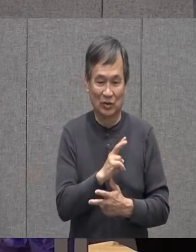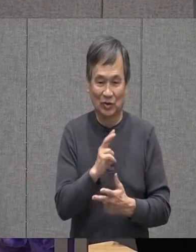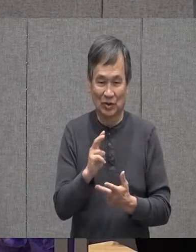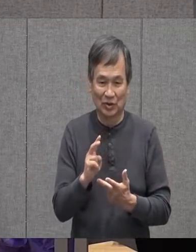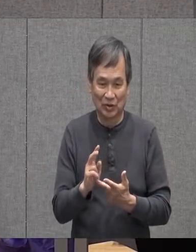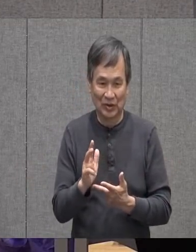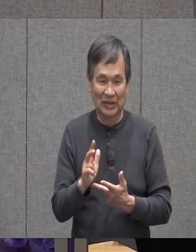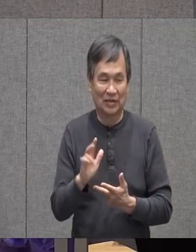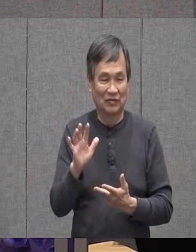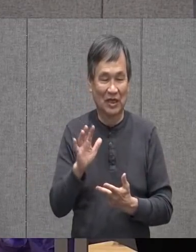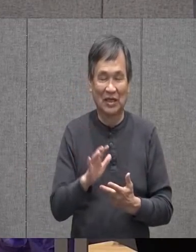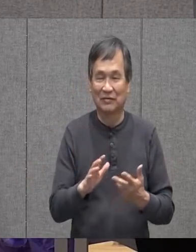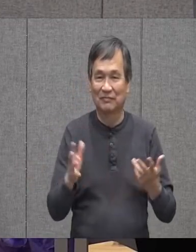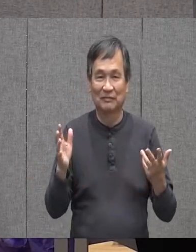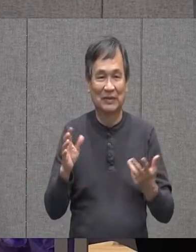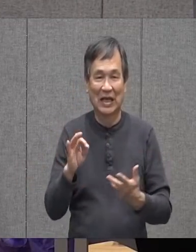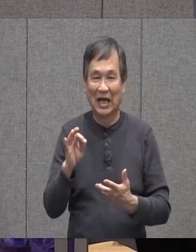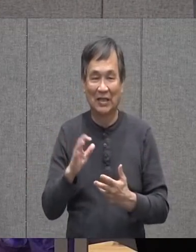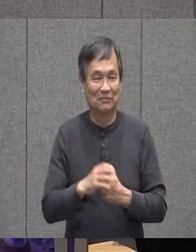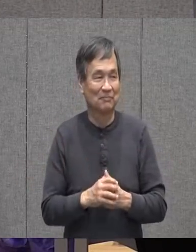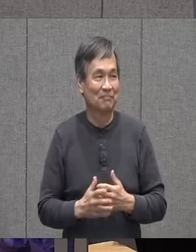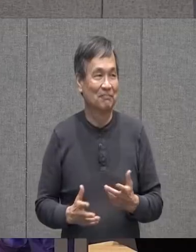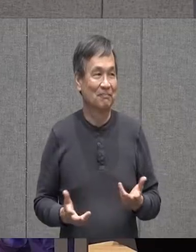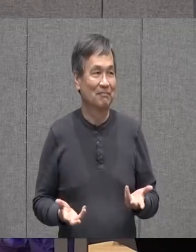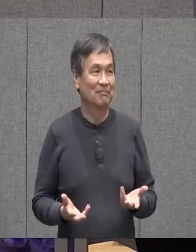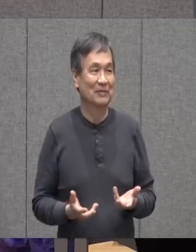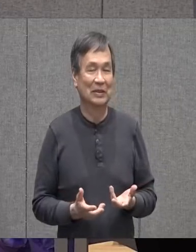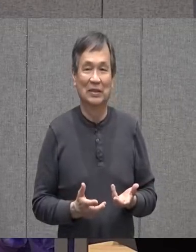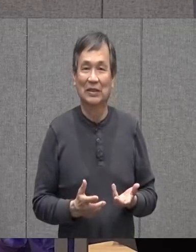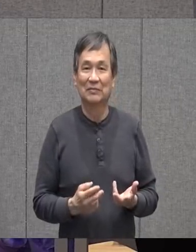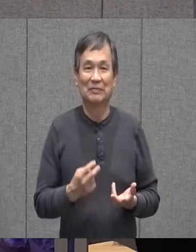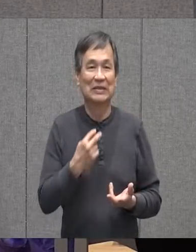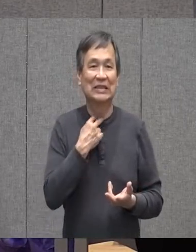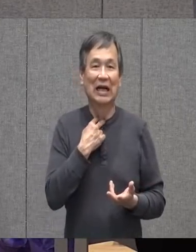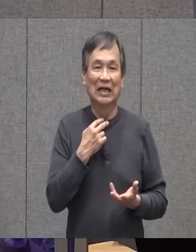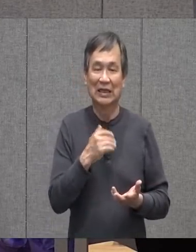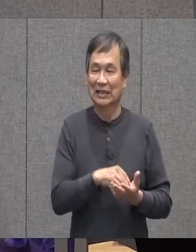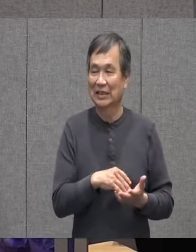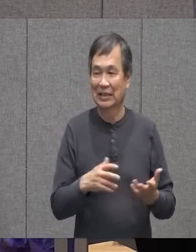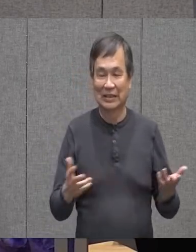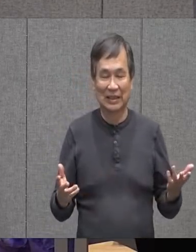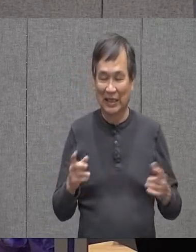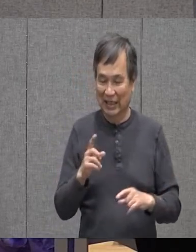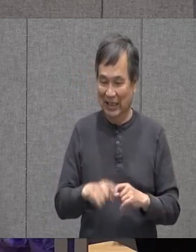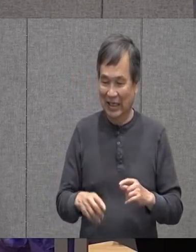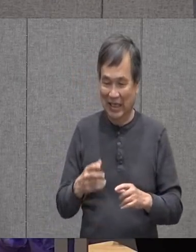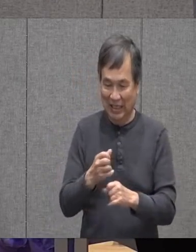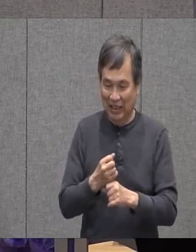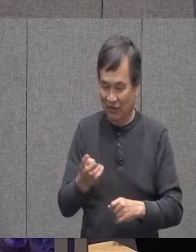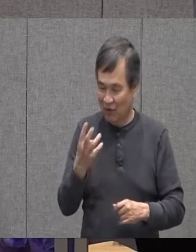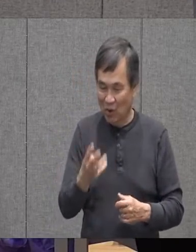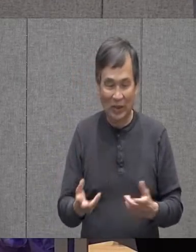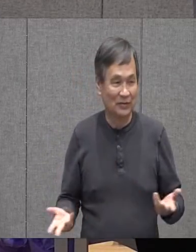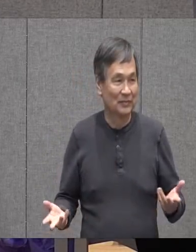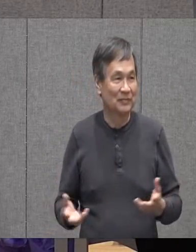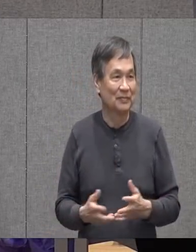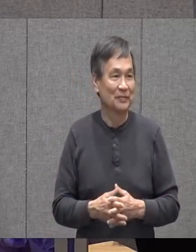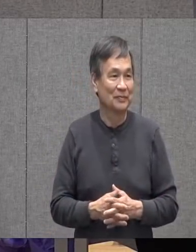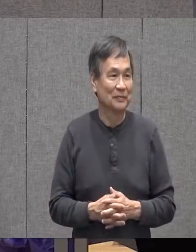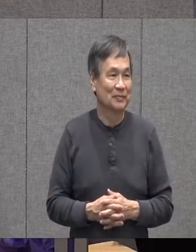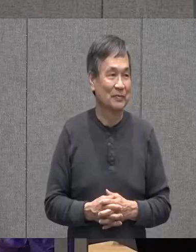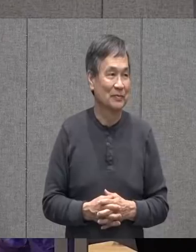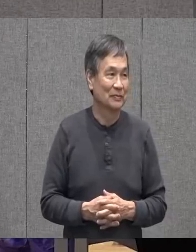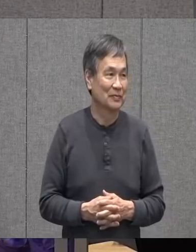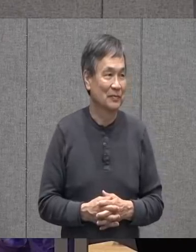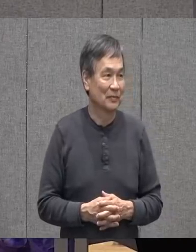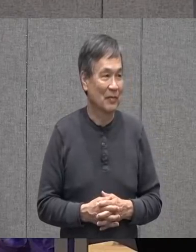is 5, 4, 9. I think I'm stumped again. I can't get that 4 out of what I have. You were so close. We're